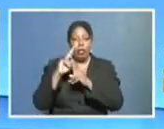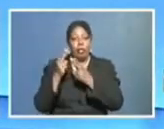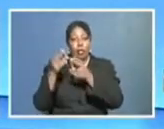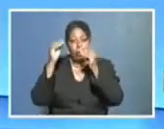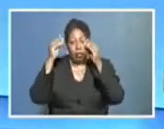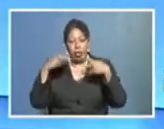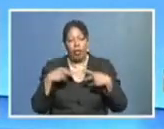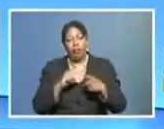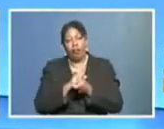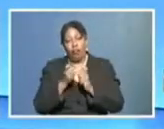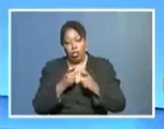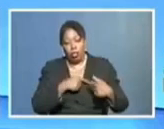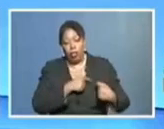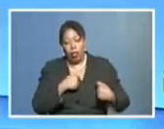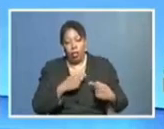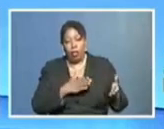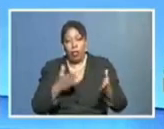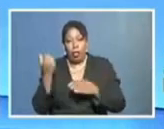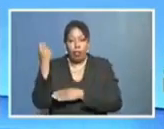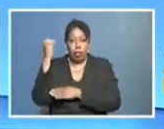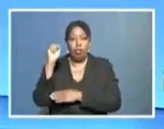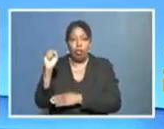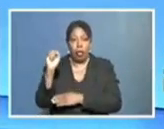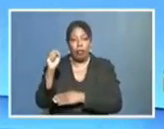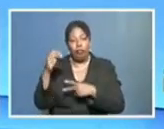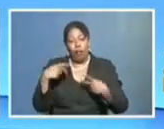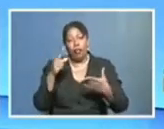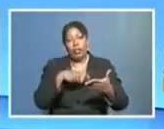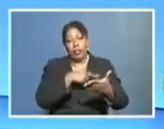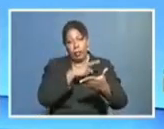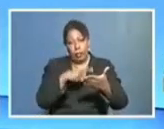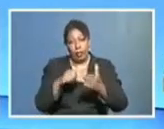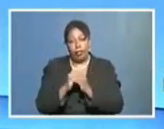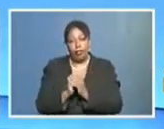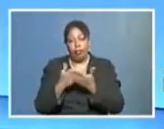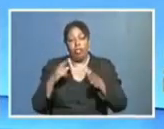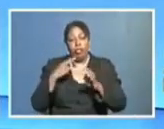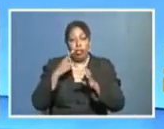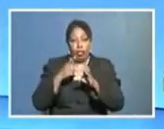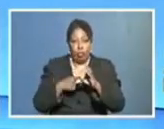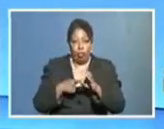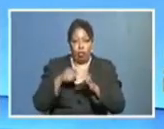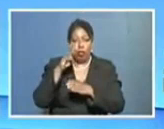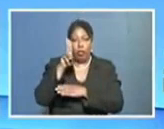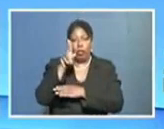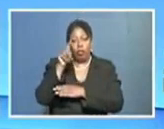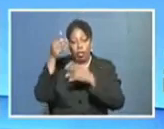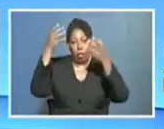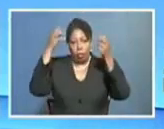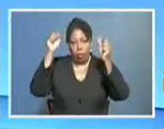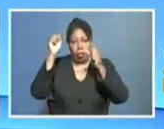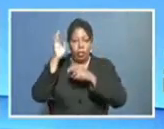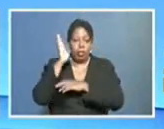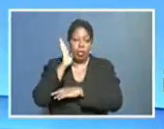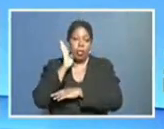had a change of heart. Its planned strike action has been canceled, as confirmed in a voice note from B.U.T. President Belinda